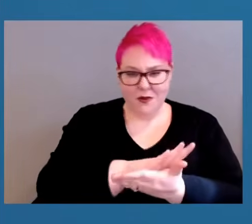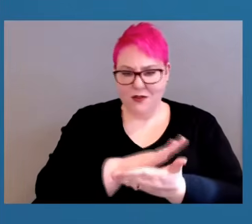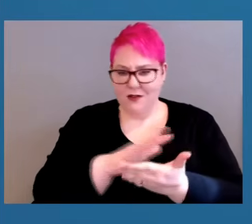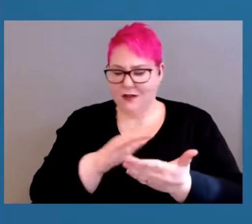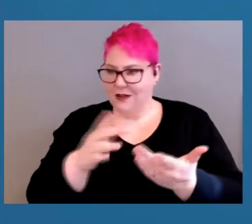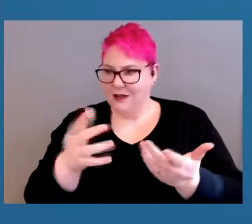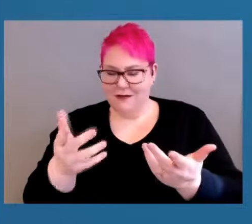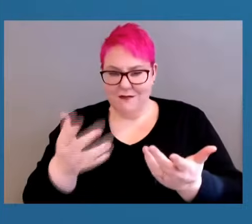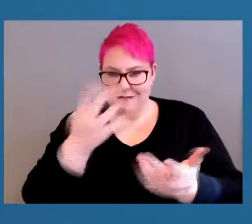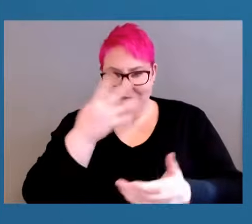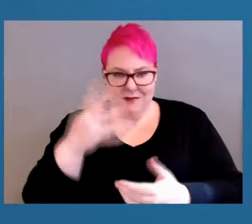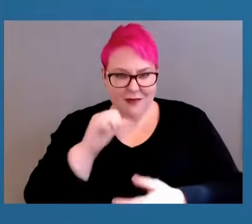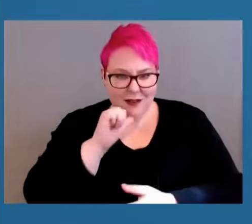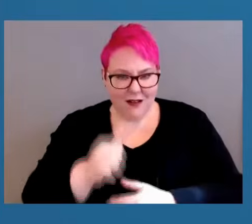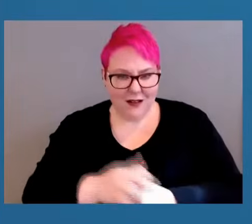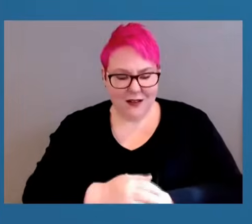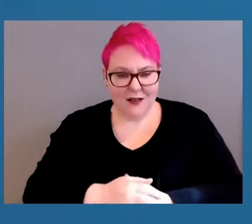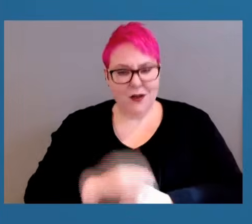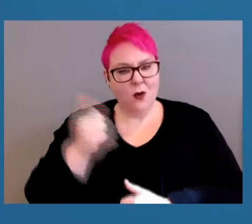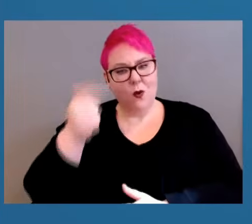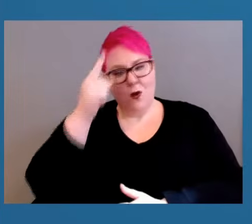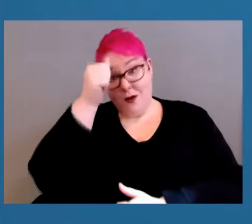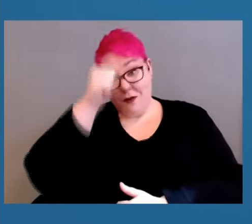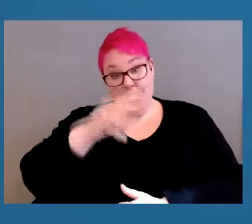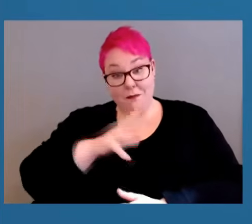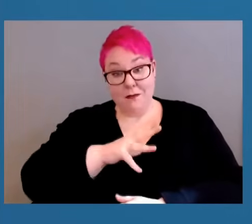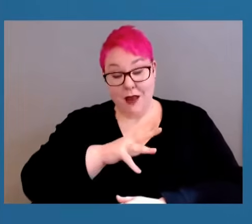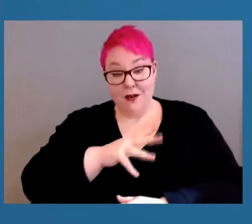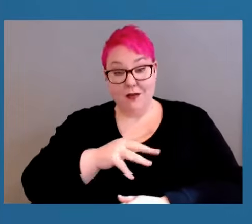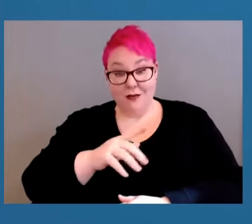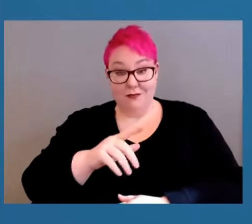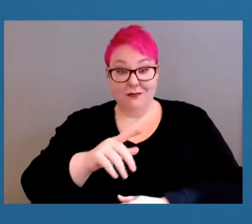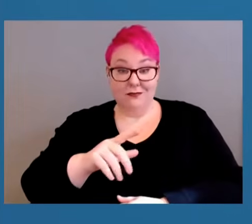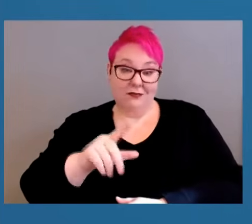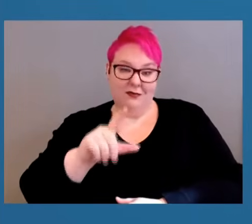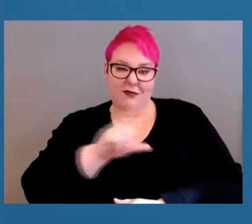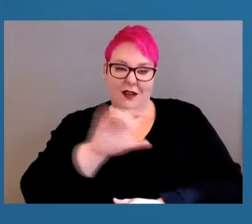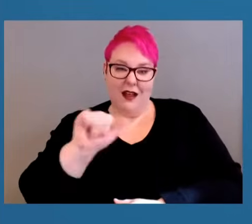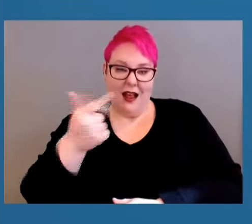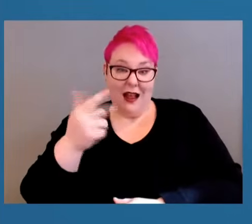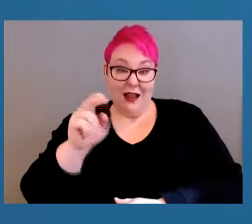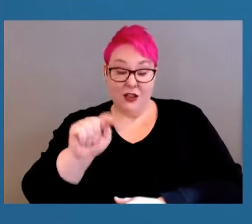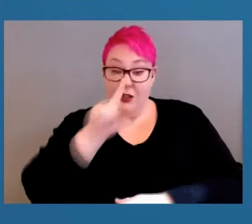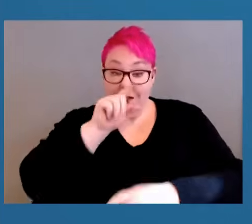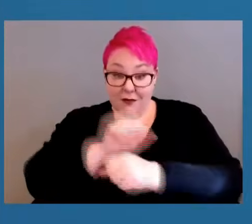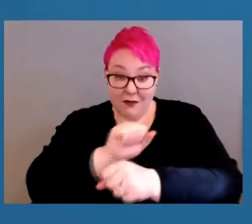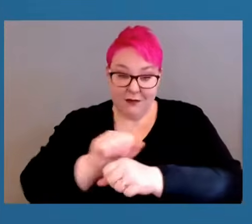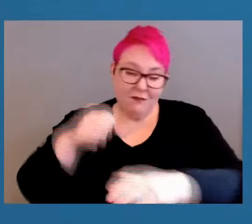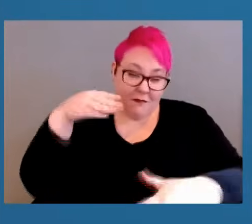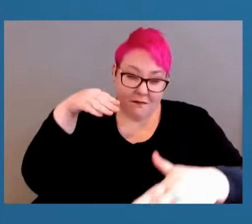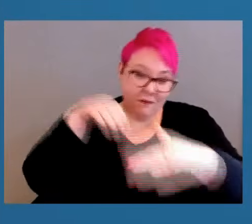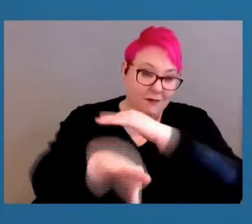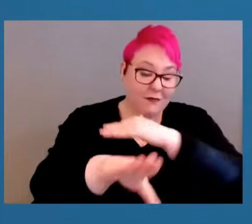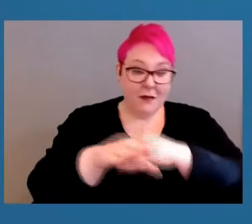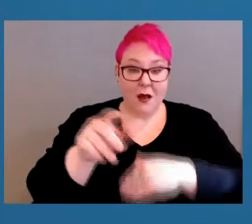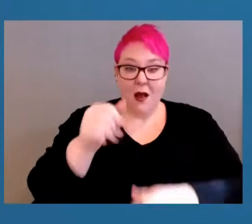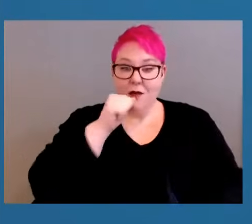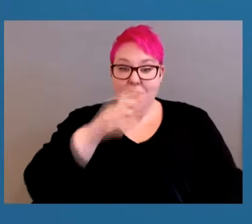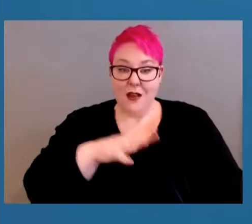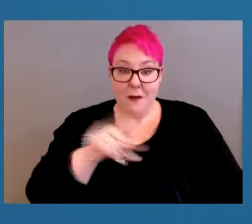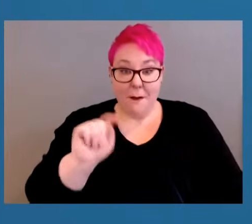male agent burst into a woman's restroom, literally yanked her off the toilet, and made her line up with everyone